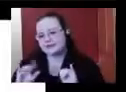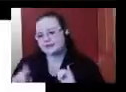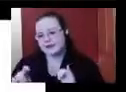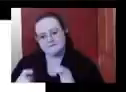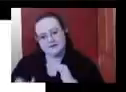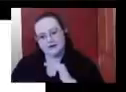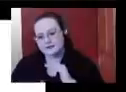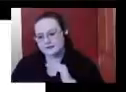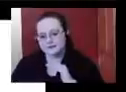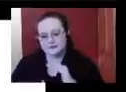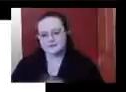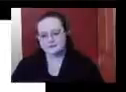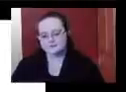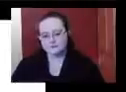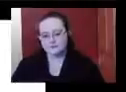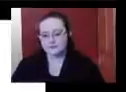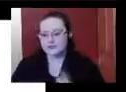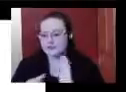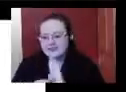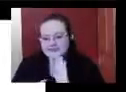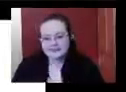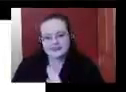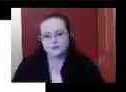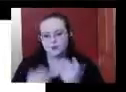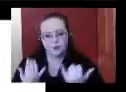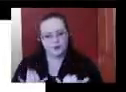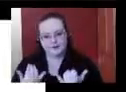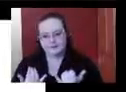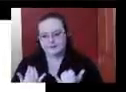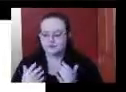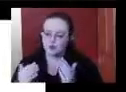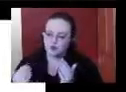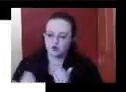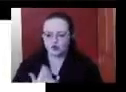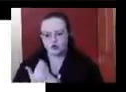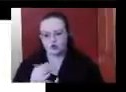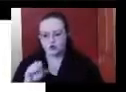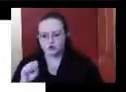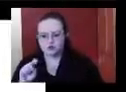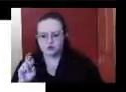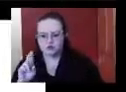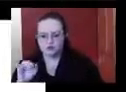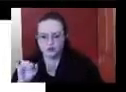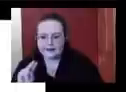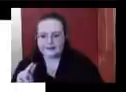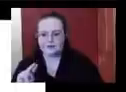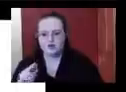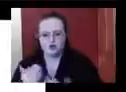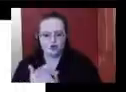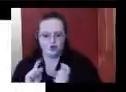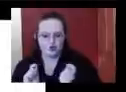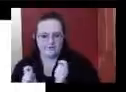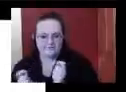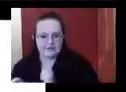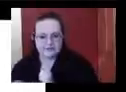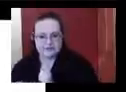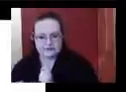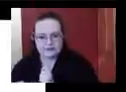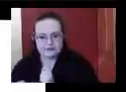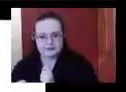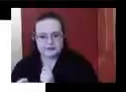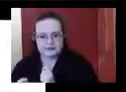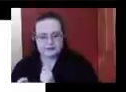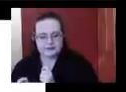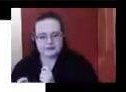For example, where a strain of the virus that is known to cause more breakthrough cases, that is, cases in fully vaccinated